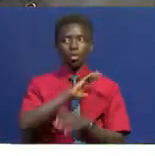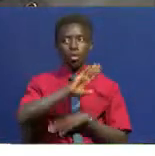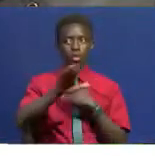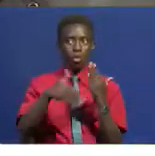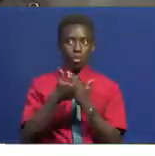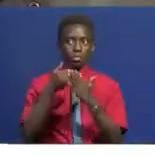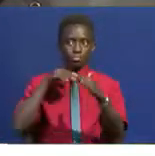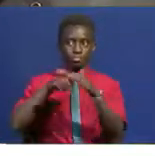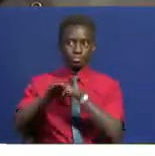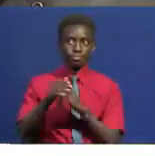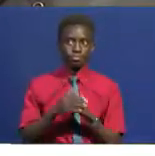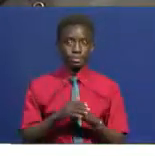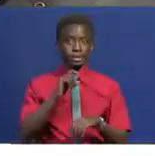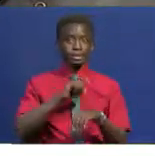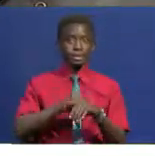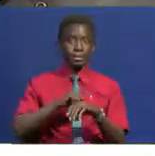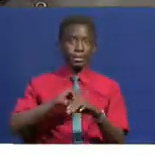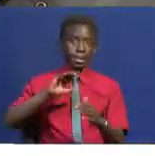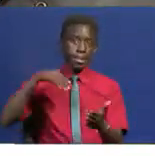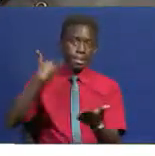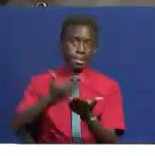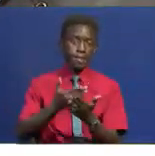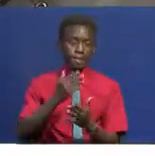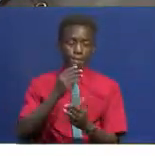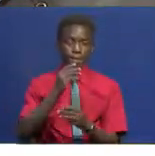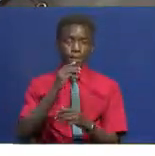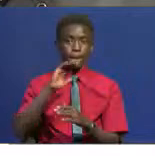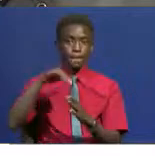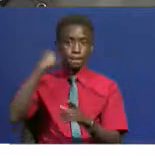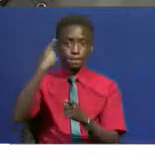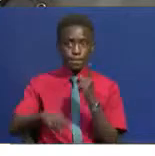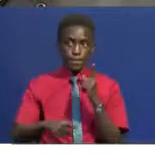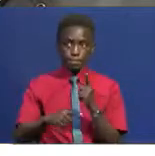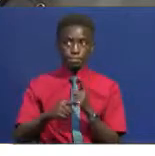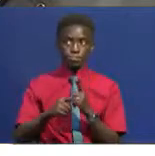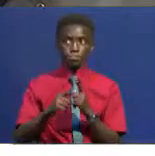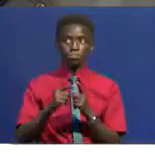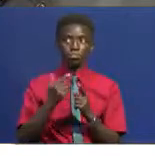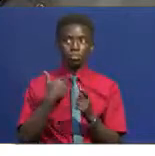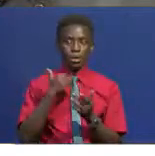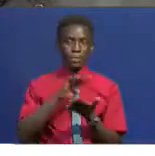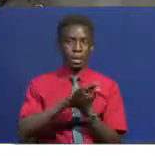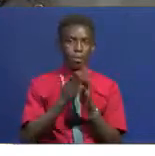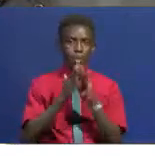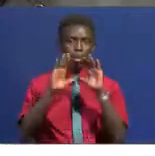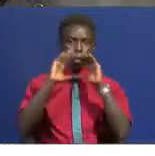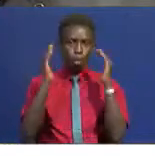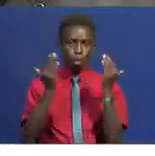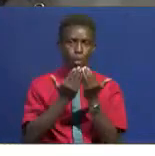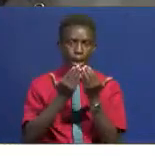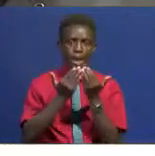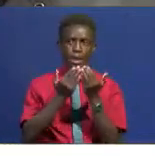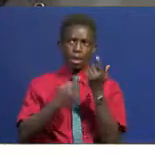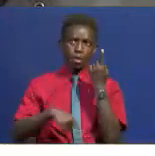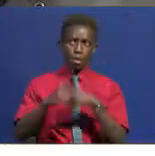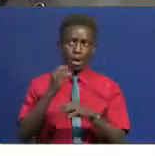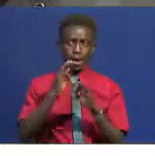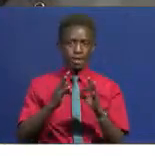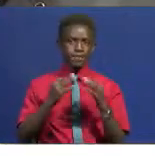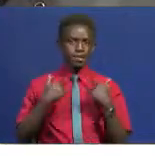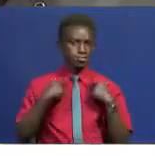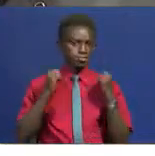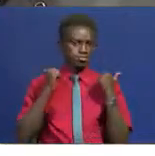next year hiyo itaka world champ. Itaka niko nikiwa sawa, mwili kikaa